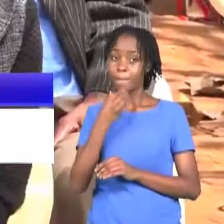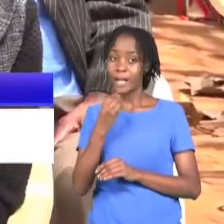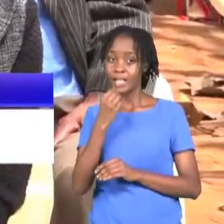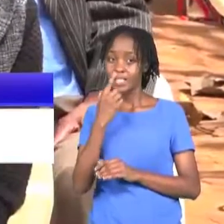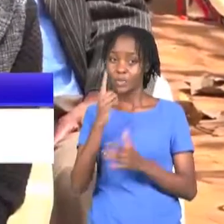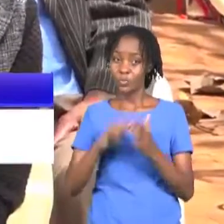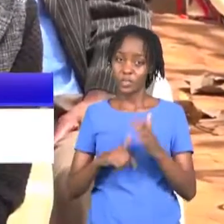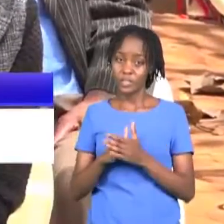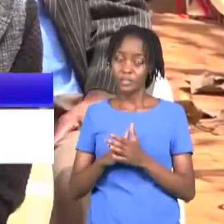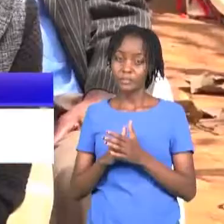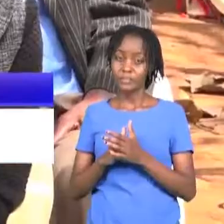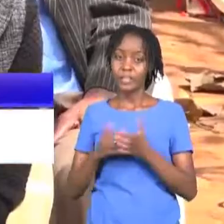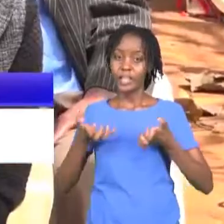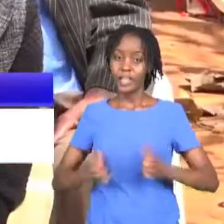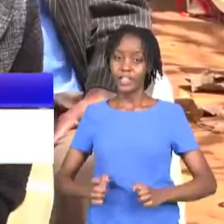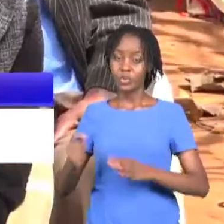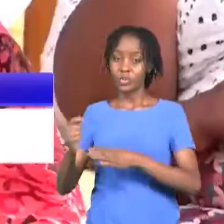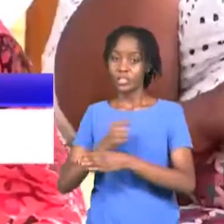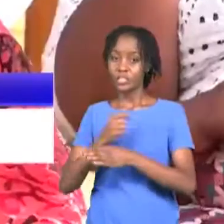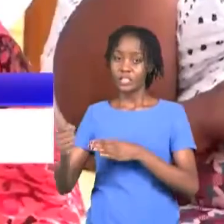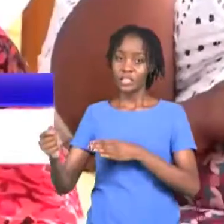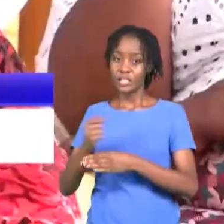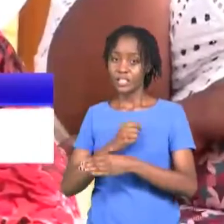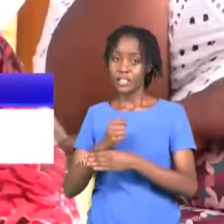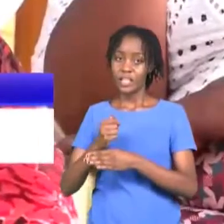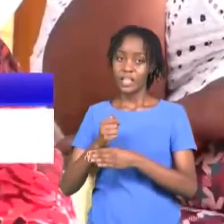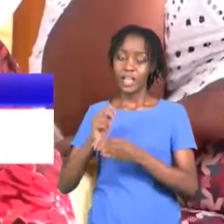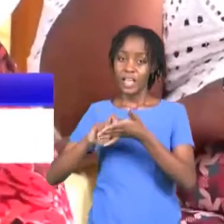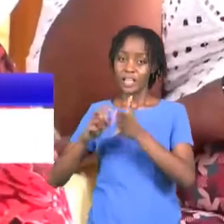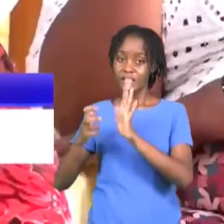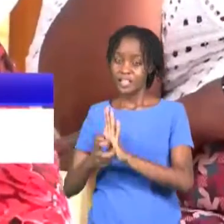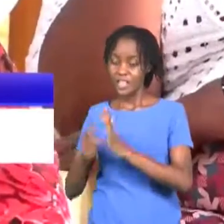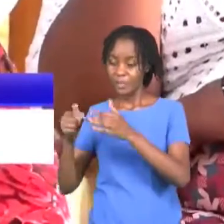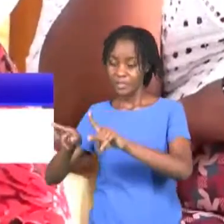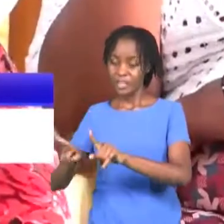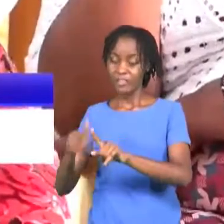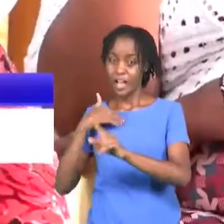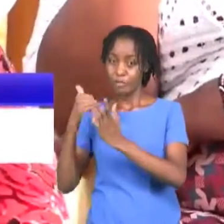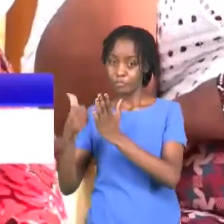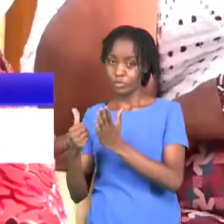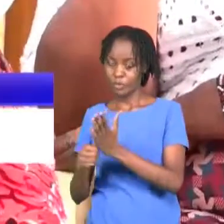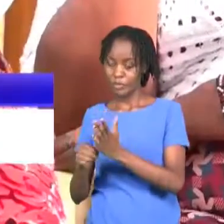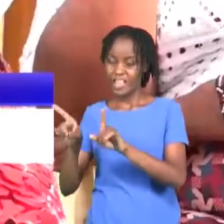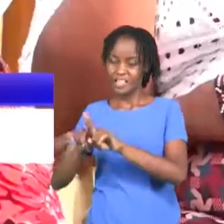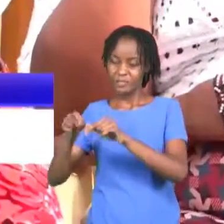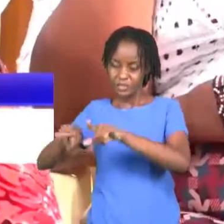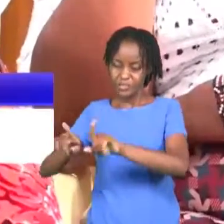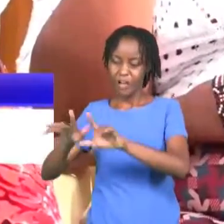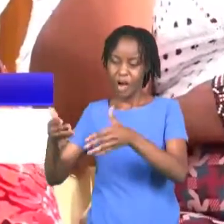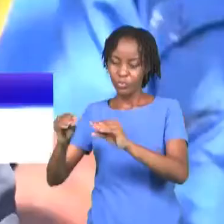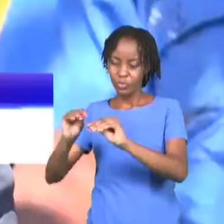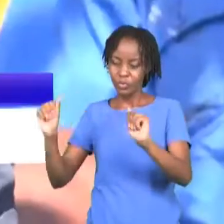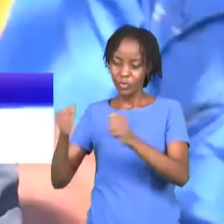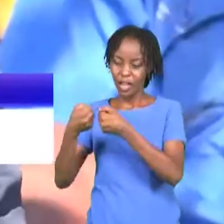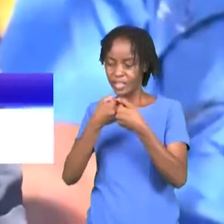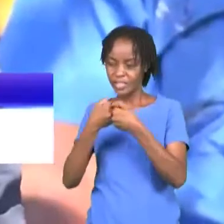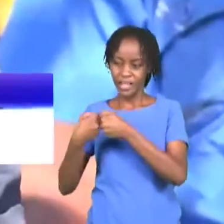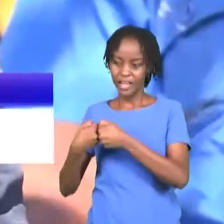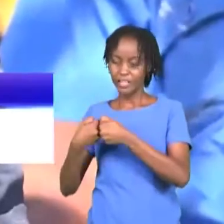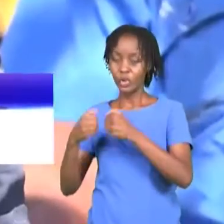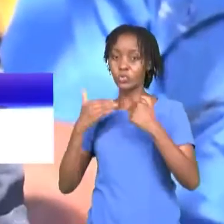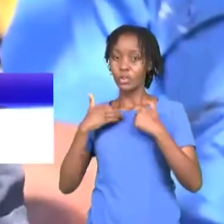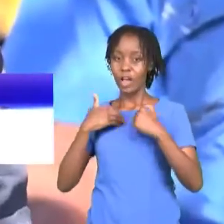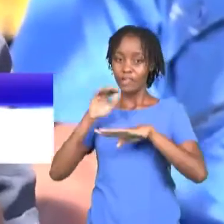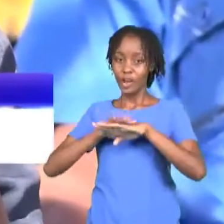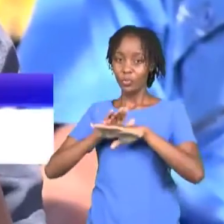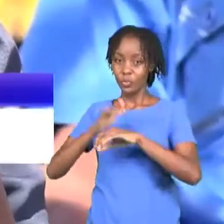Ethical Training Initiative, raised some issues with them and how they have been sorting them out to ensure a proper working relationship with